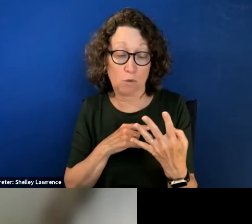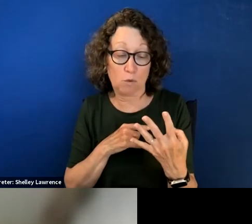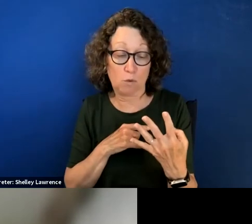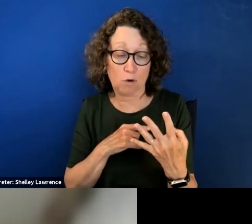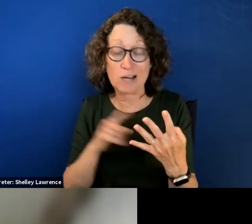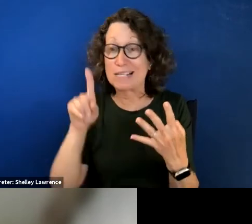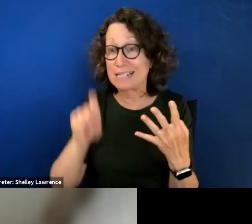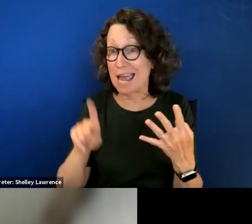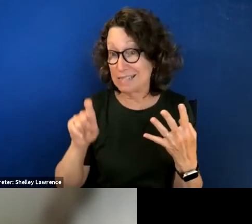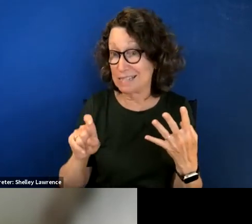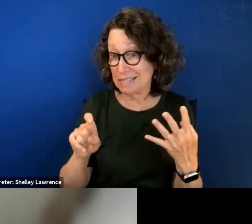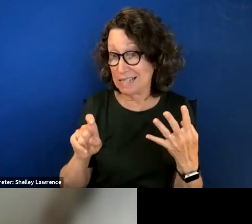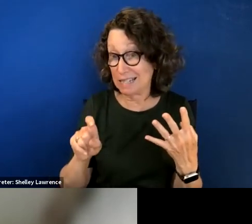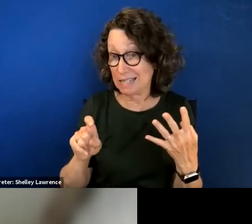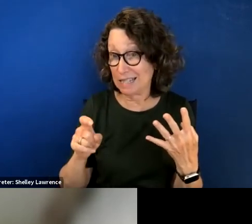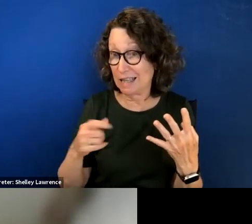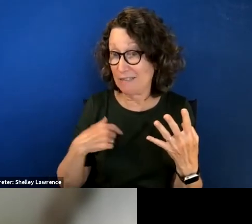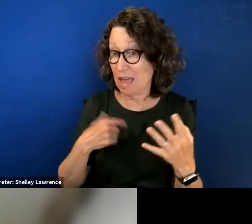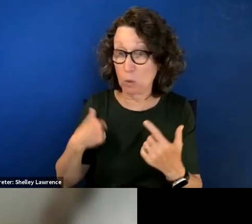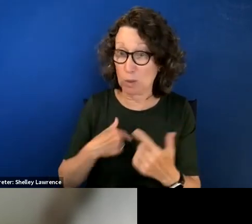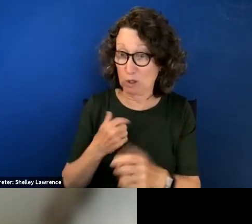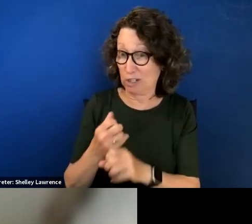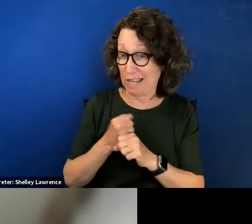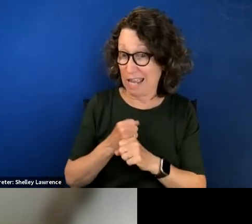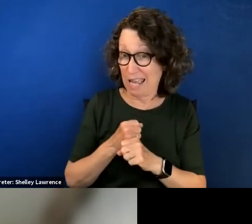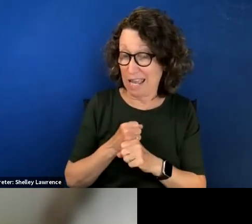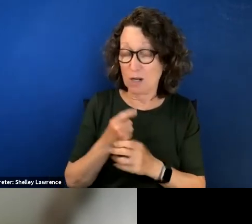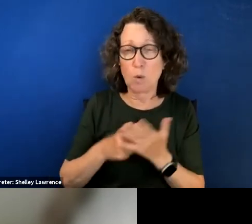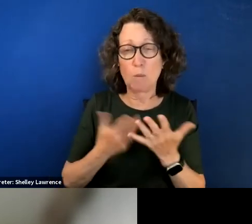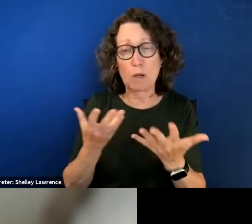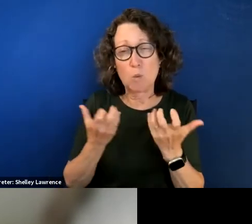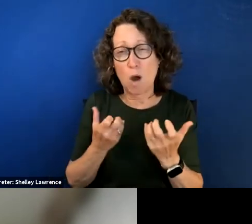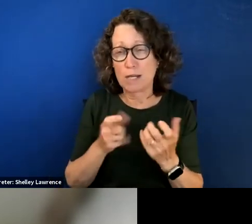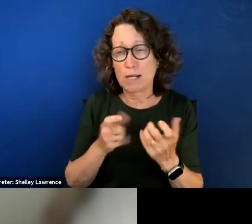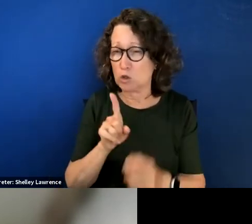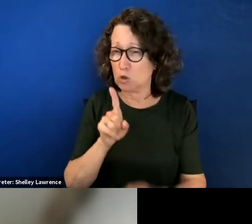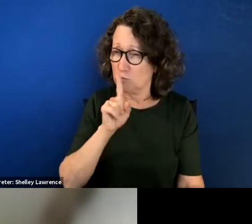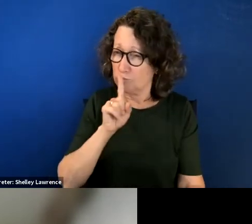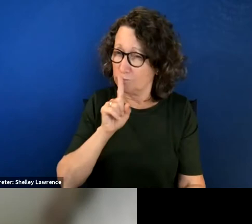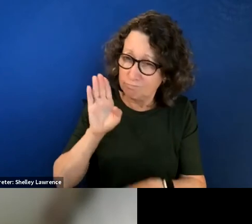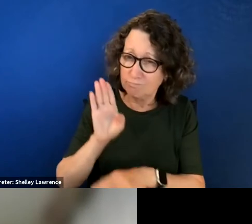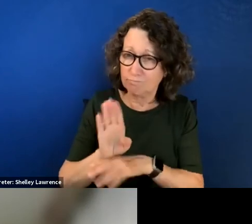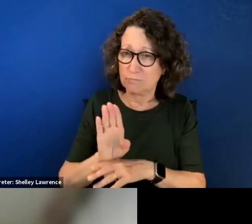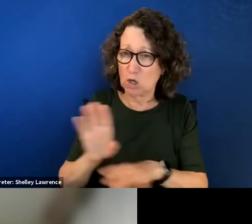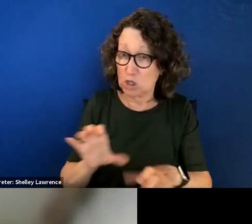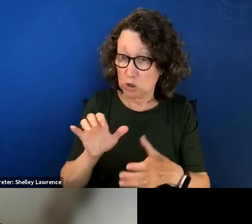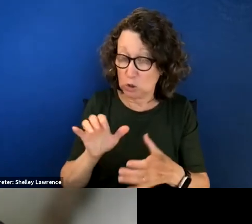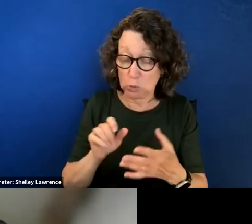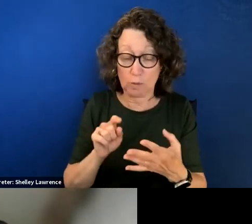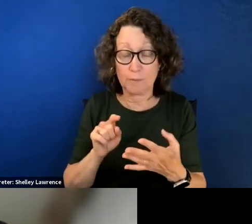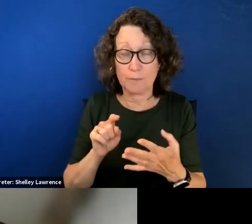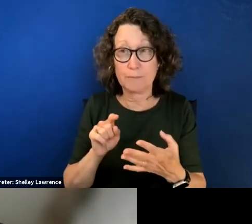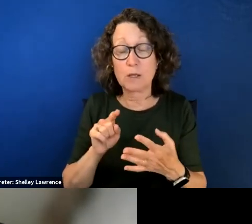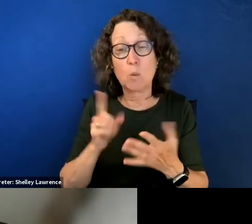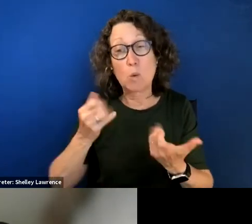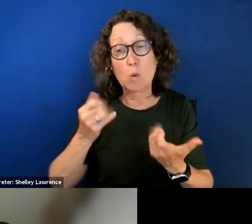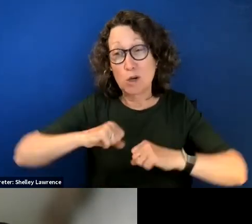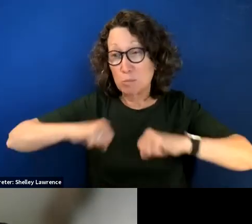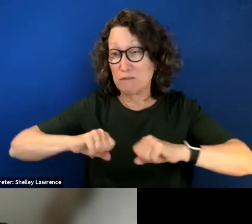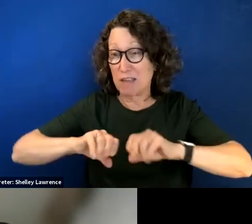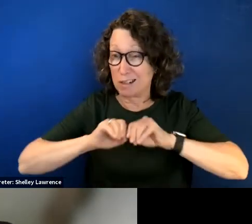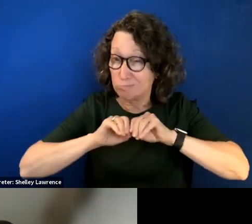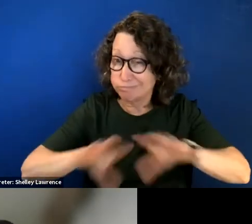of the four testing options that were available, what we really wanted to make sure we could do was one, prevent